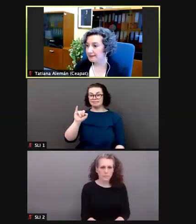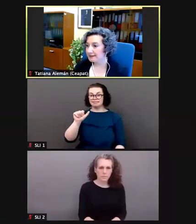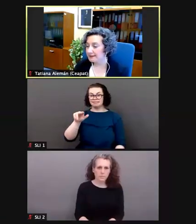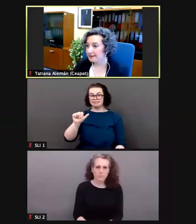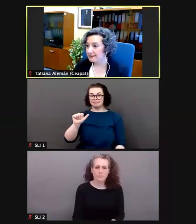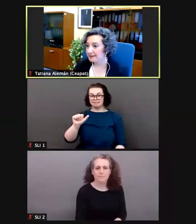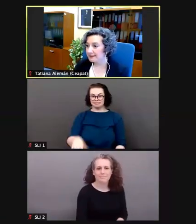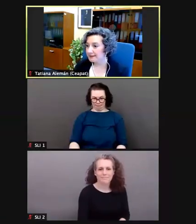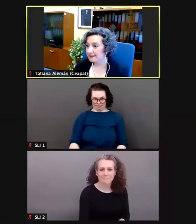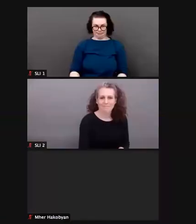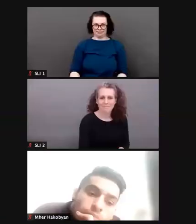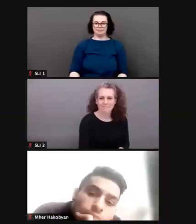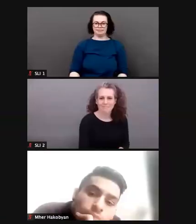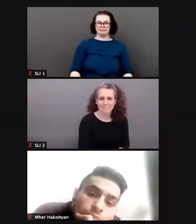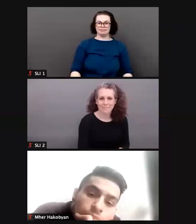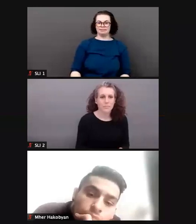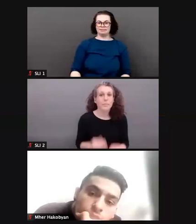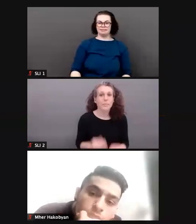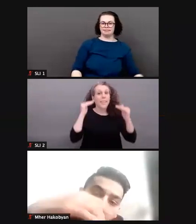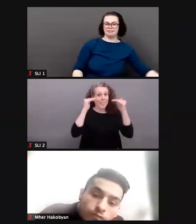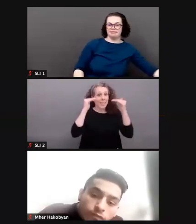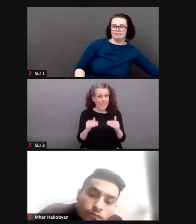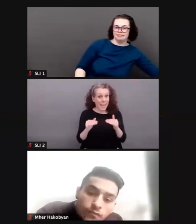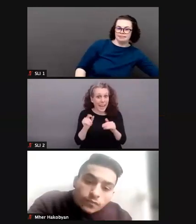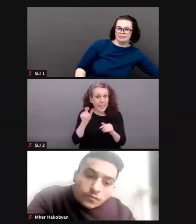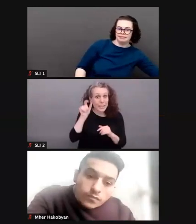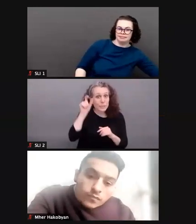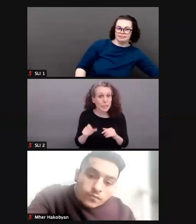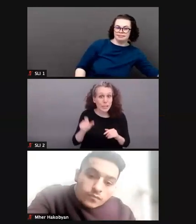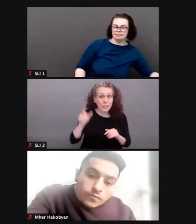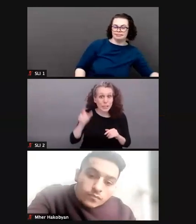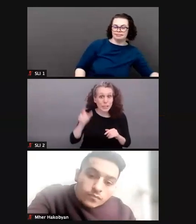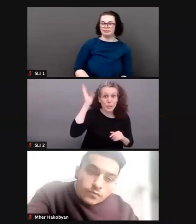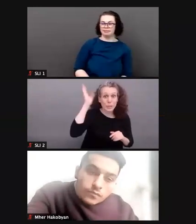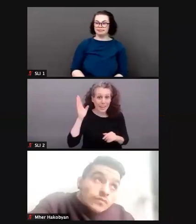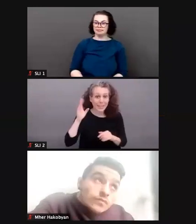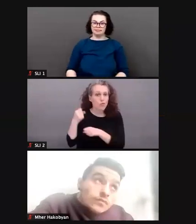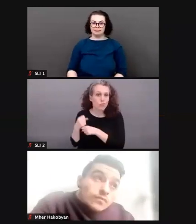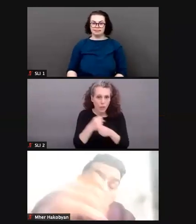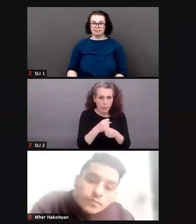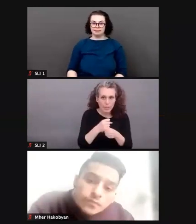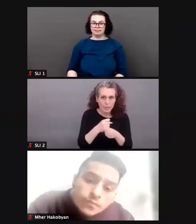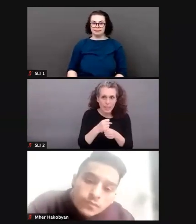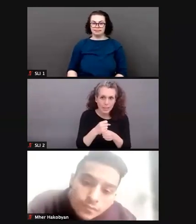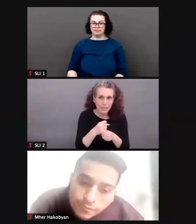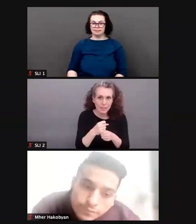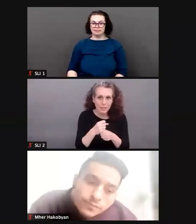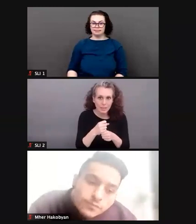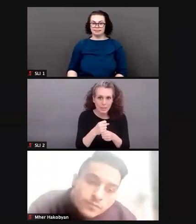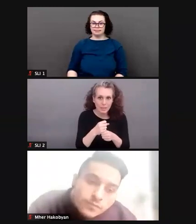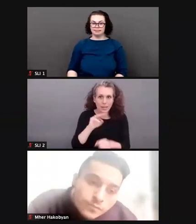Well, the next user will be represented by Meher